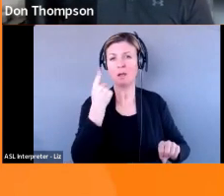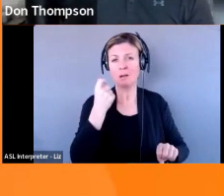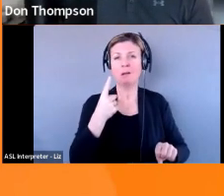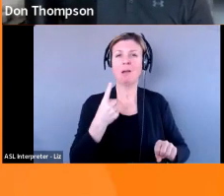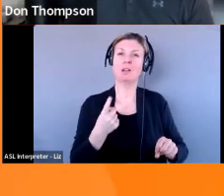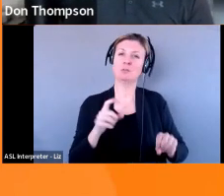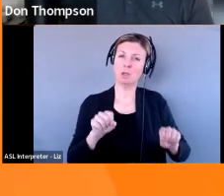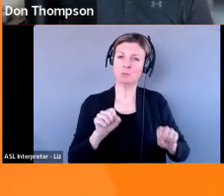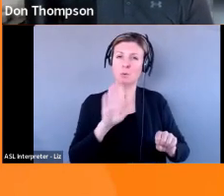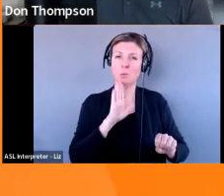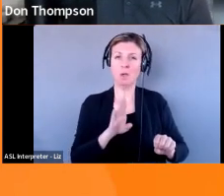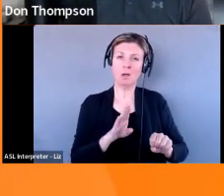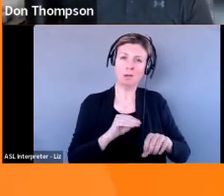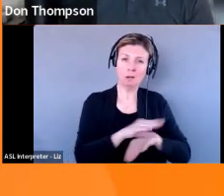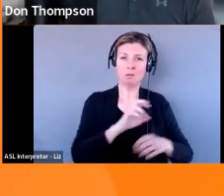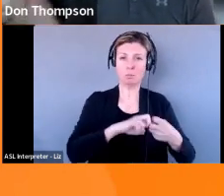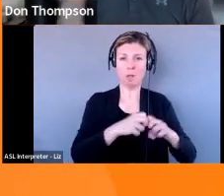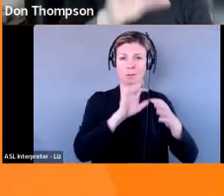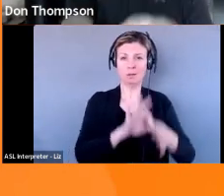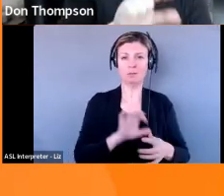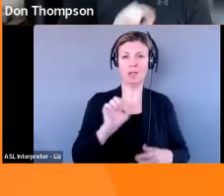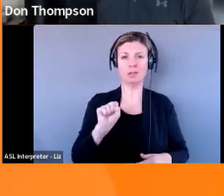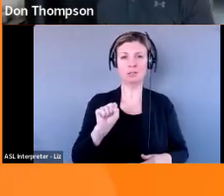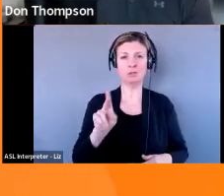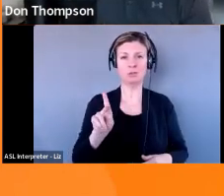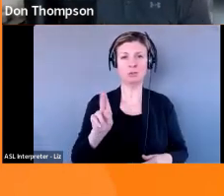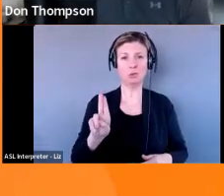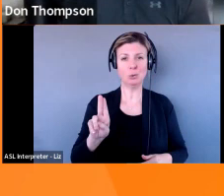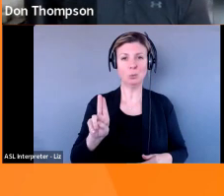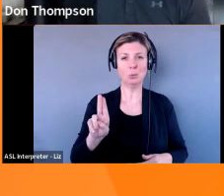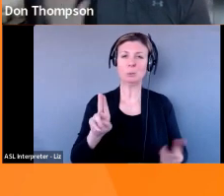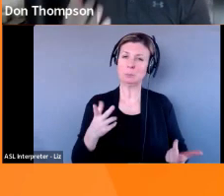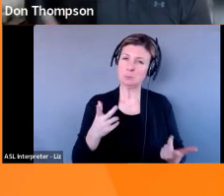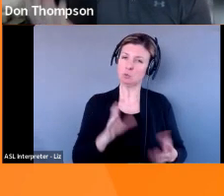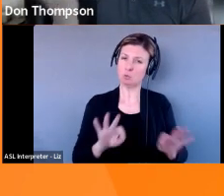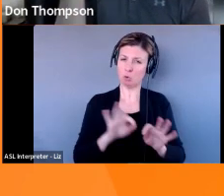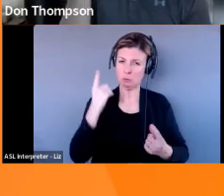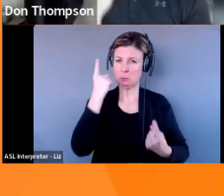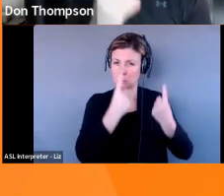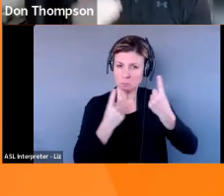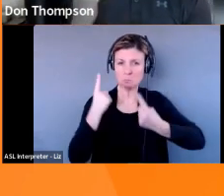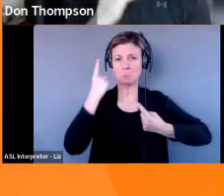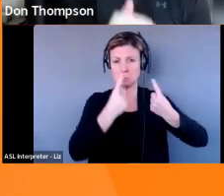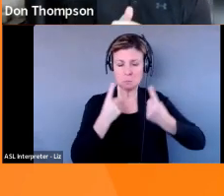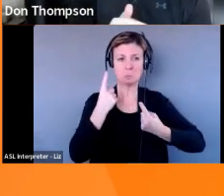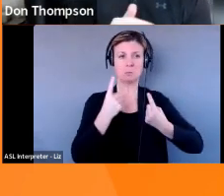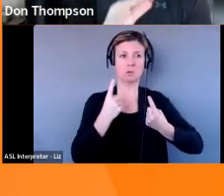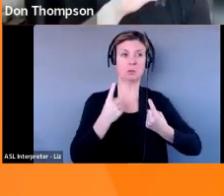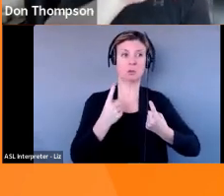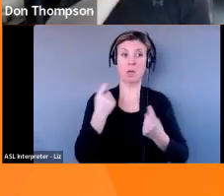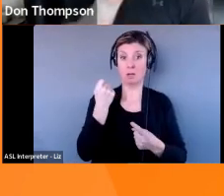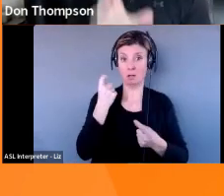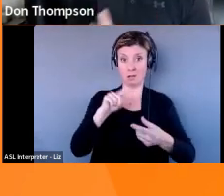we have to consider, okay? So definitely something we look at, but the packaging, positioning, and